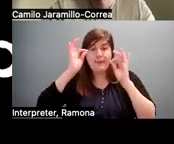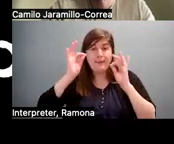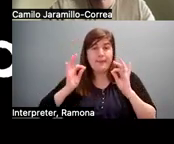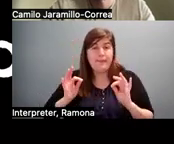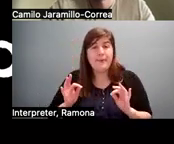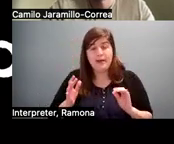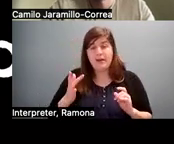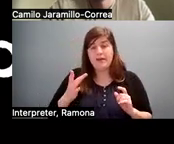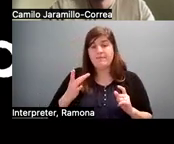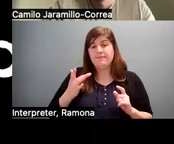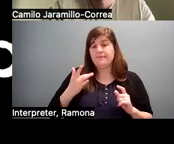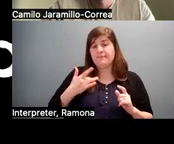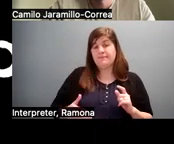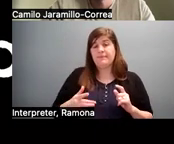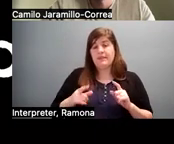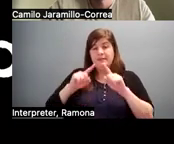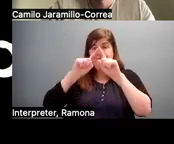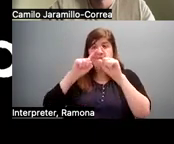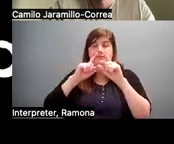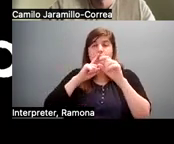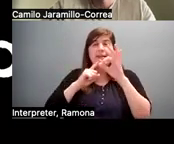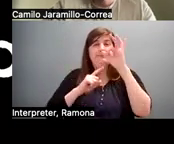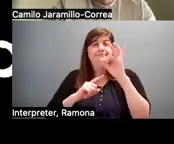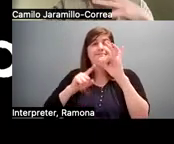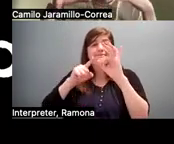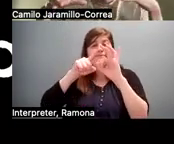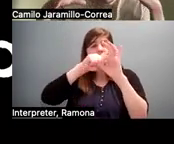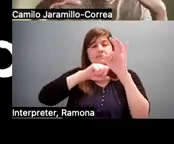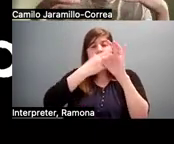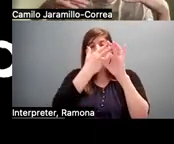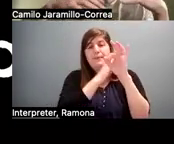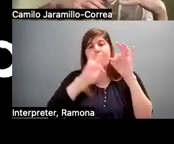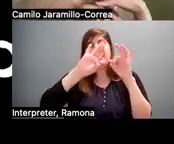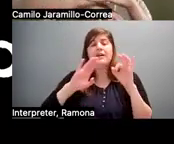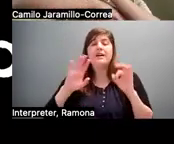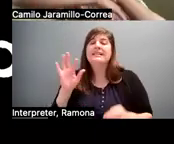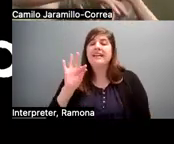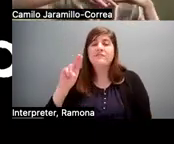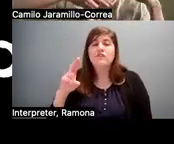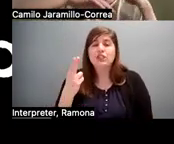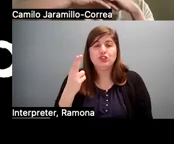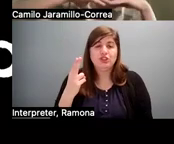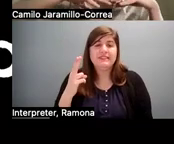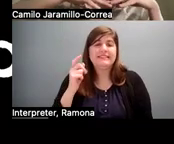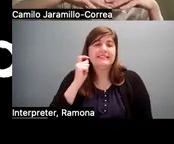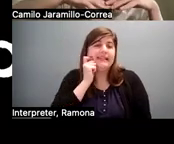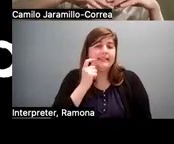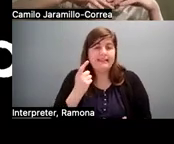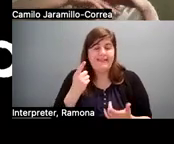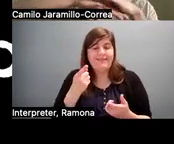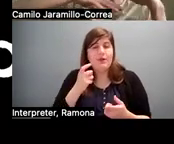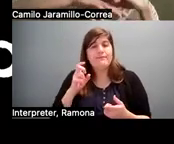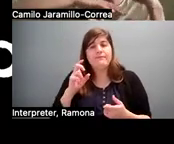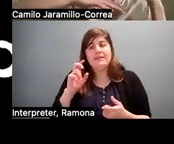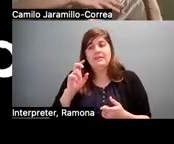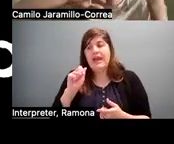usually surrounded by the craters. Um, and so those are like fresh skin from the asteroid. So it has like new skin that hasn't been sunburned